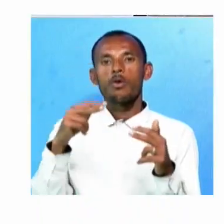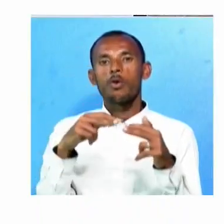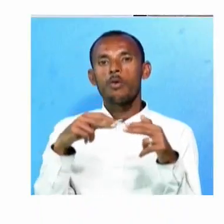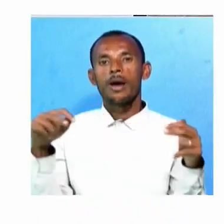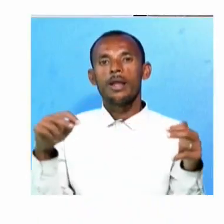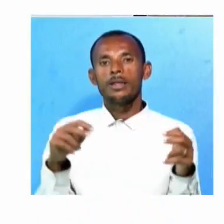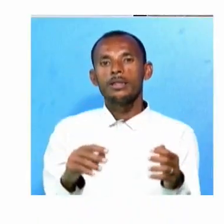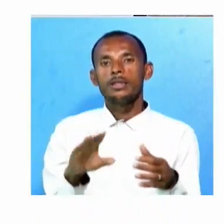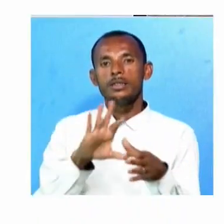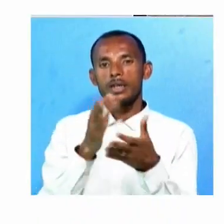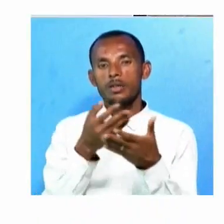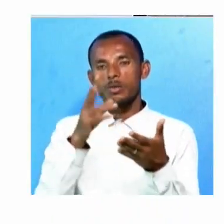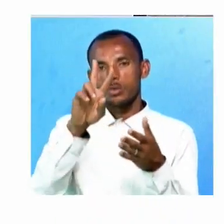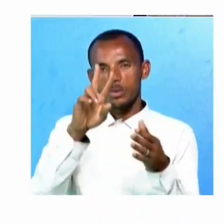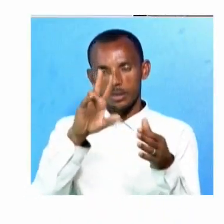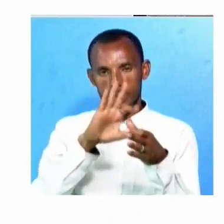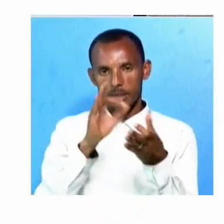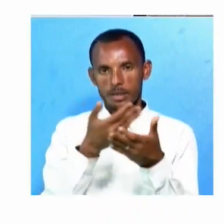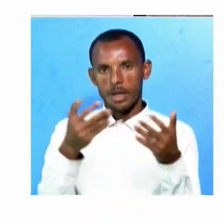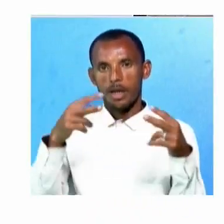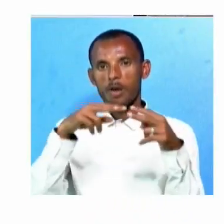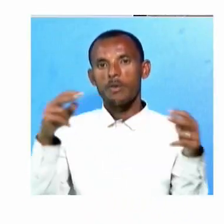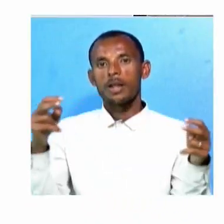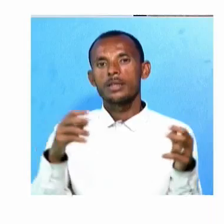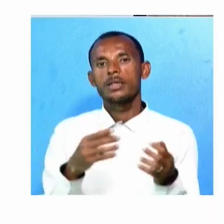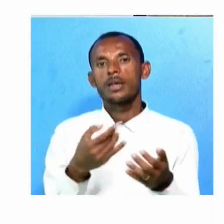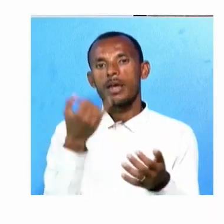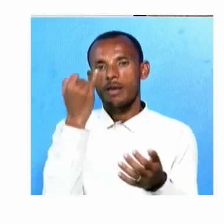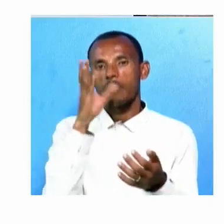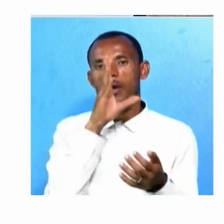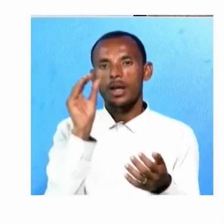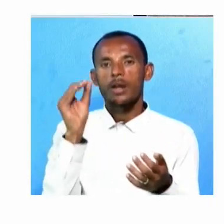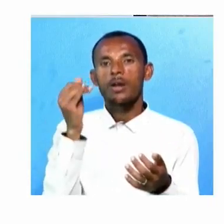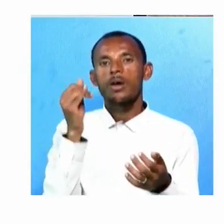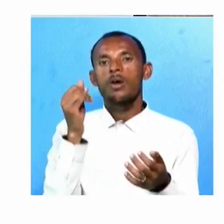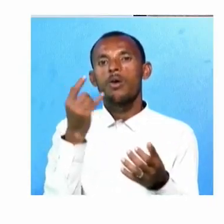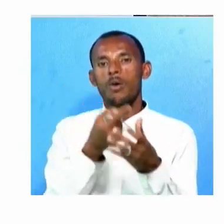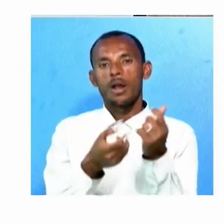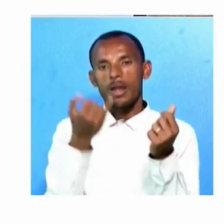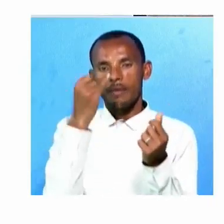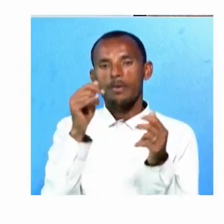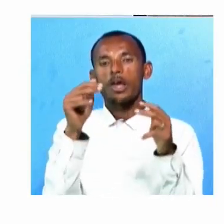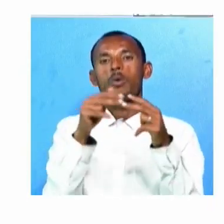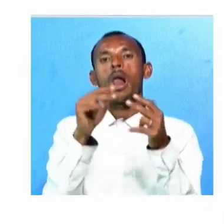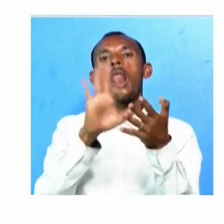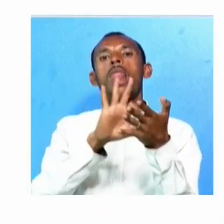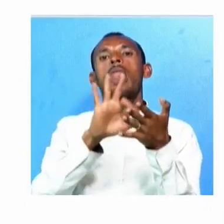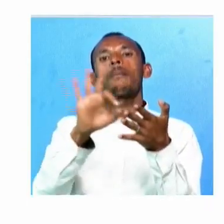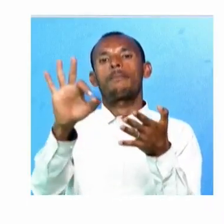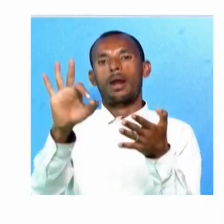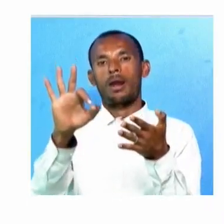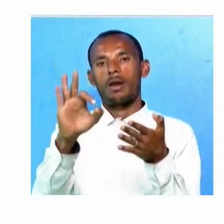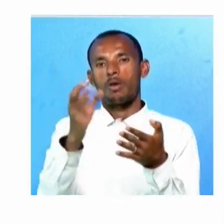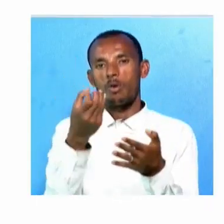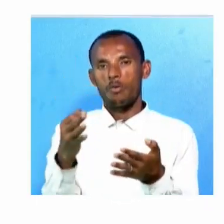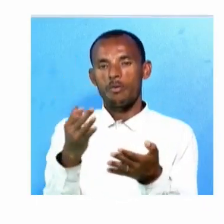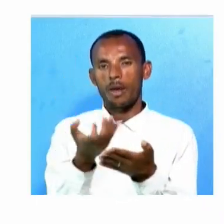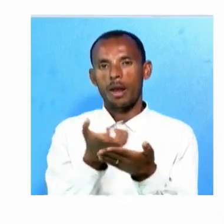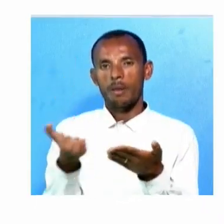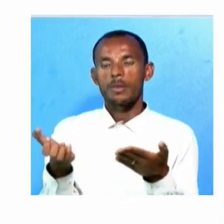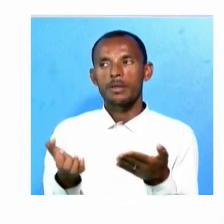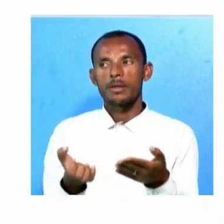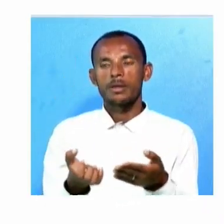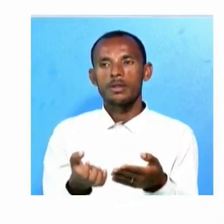equivalent if and only if they have equal number of elements. This is true, is